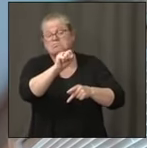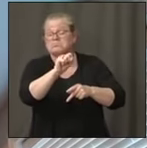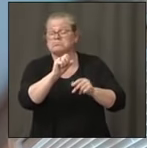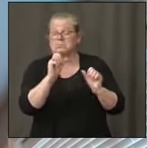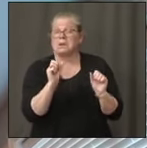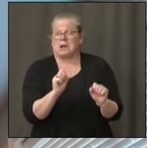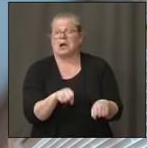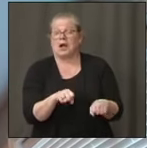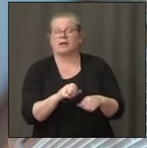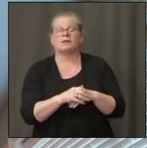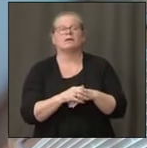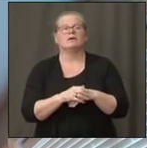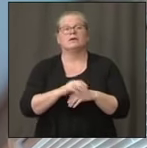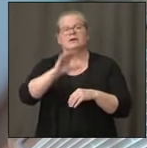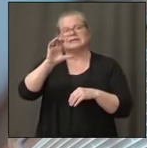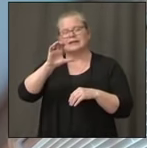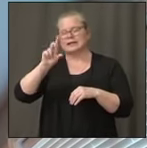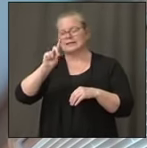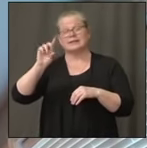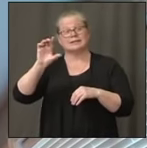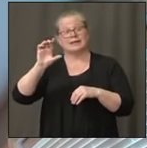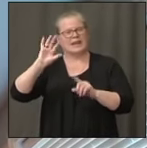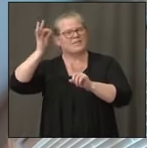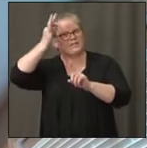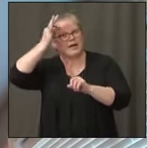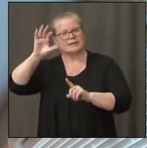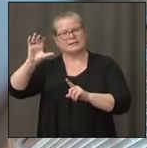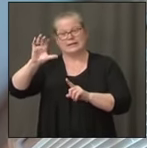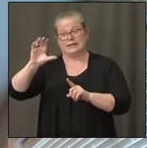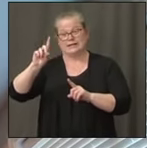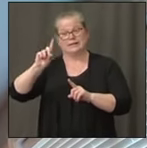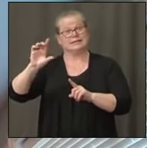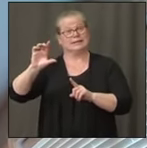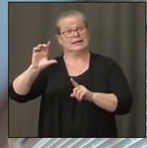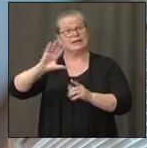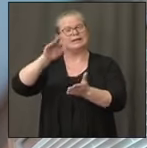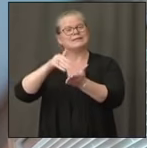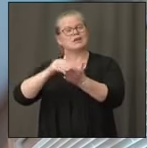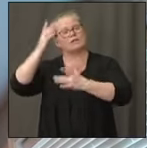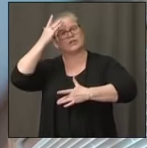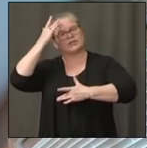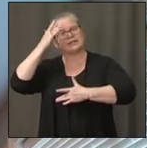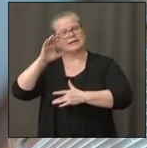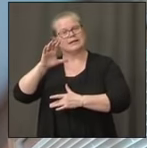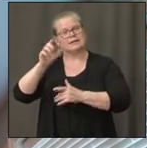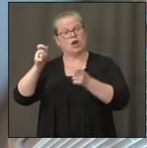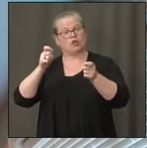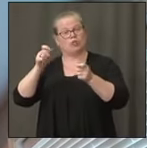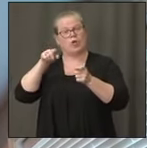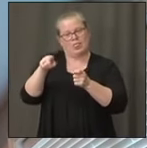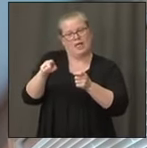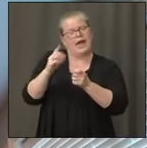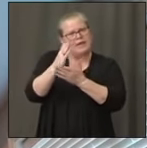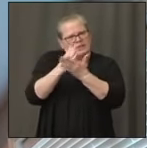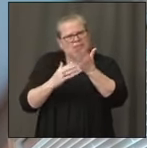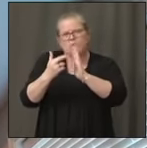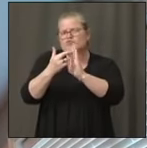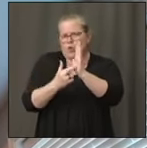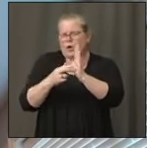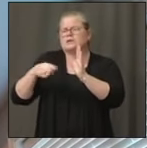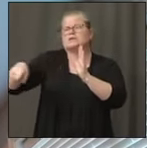guidance around beginning to reopen nursing facilities to visitation. Obviously, we want to be very, very careful,